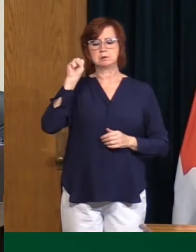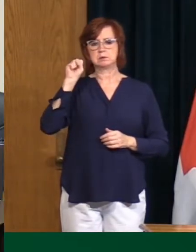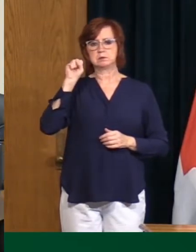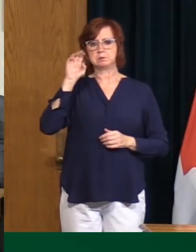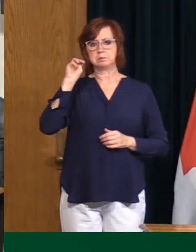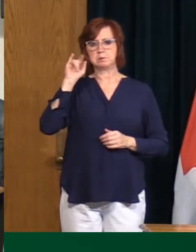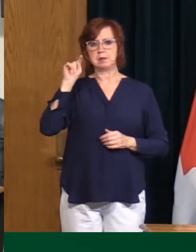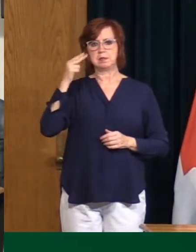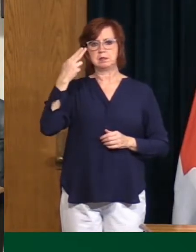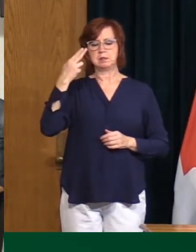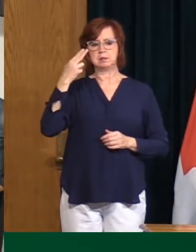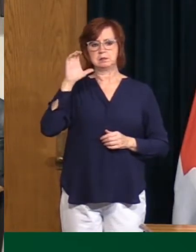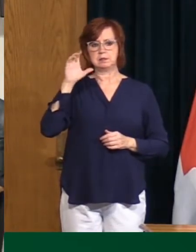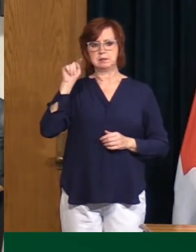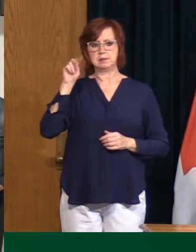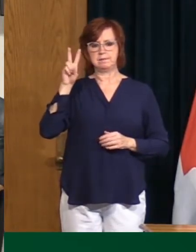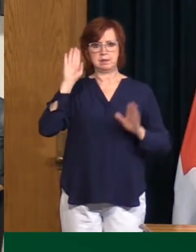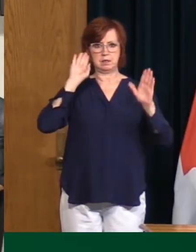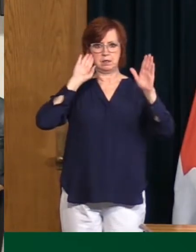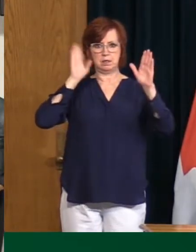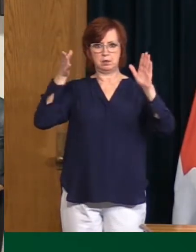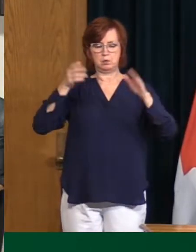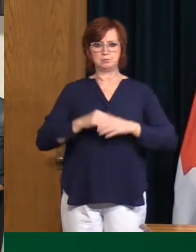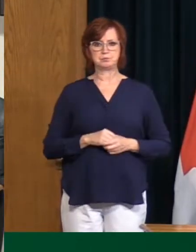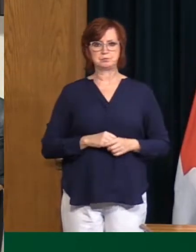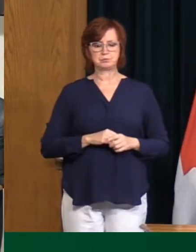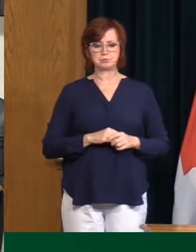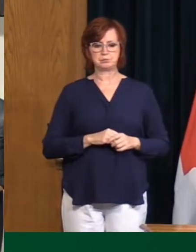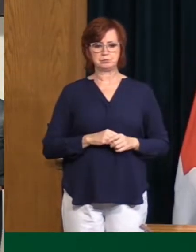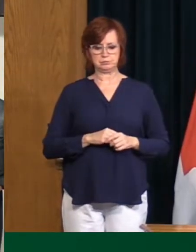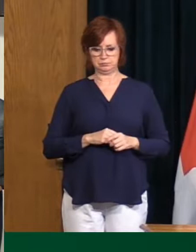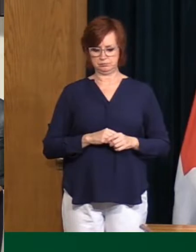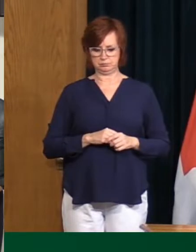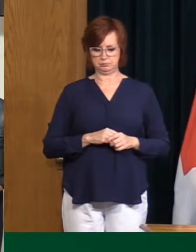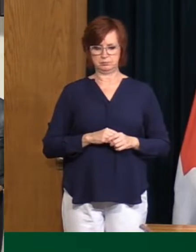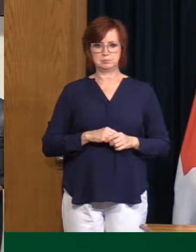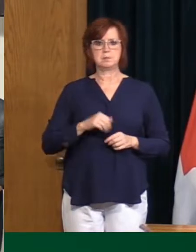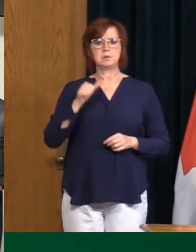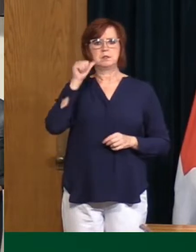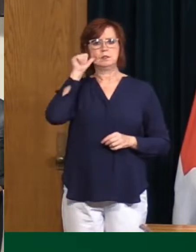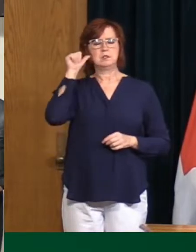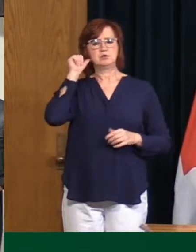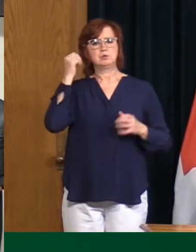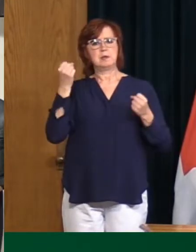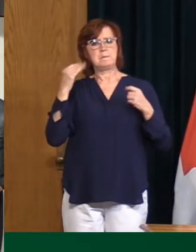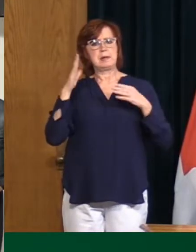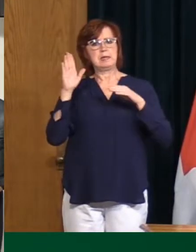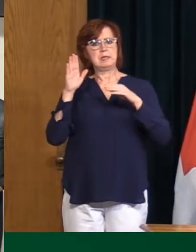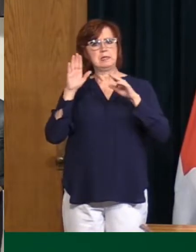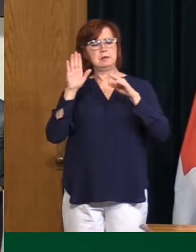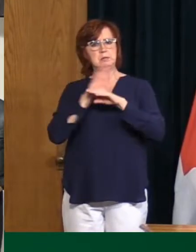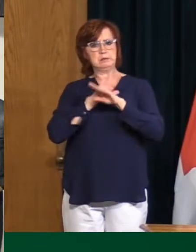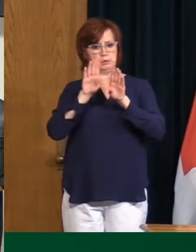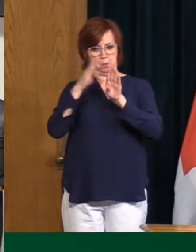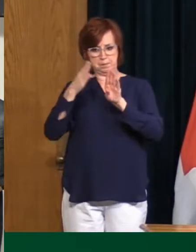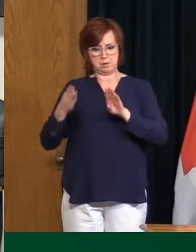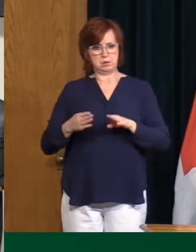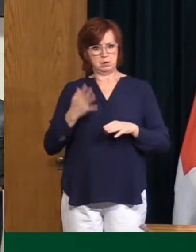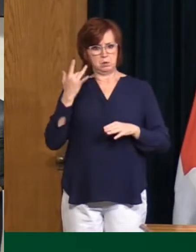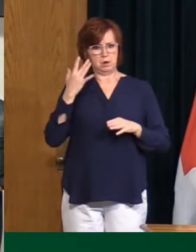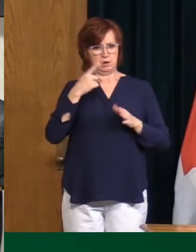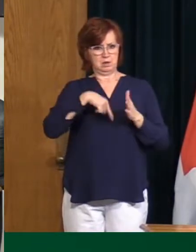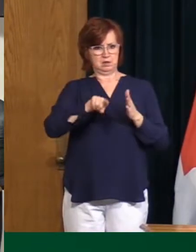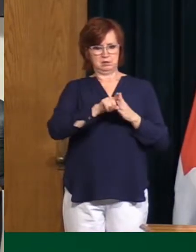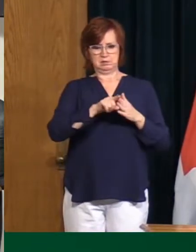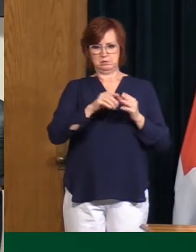CTV. Hi, with so many businesses reopening on Tuesday, why not make the expanded testing available immediately? Why wait